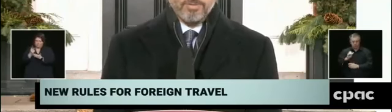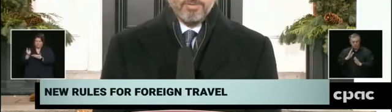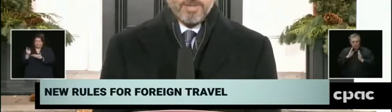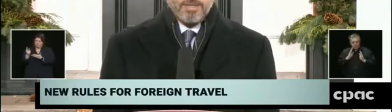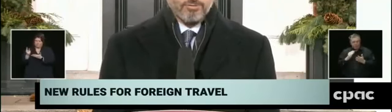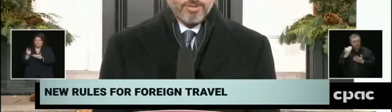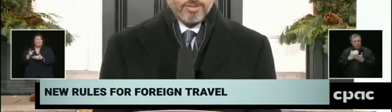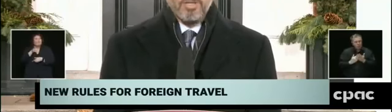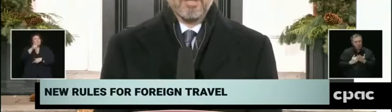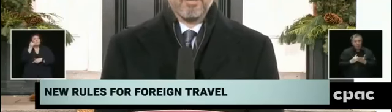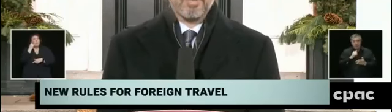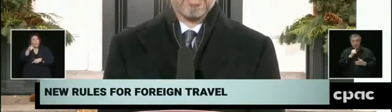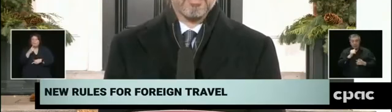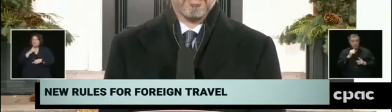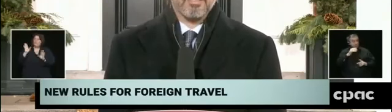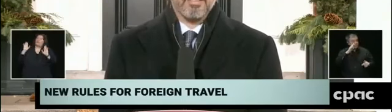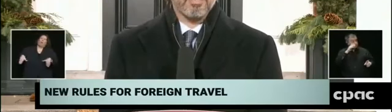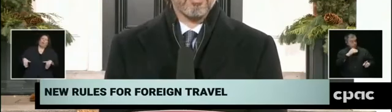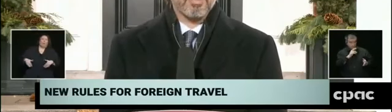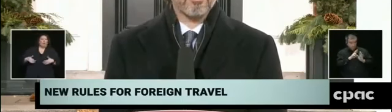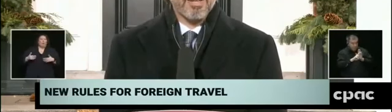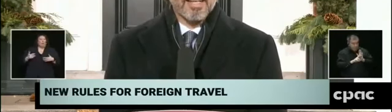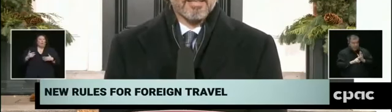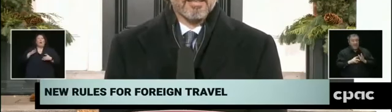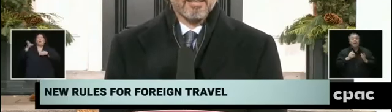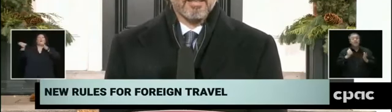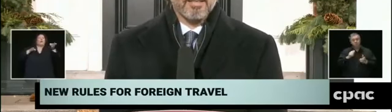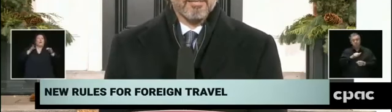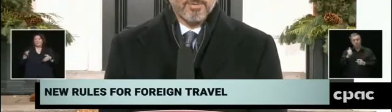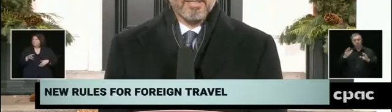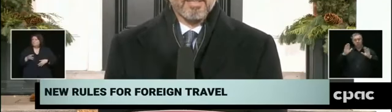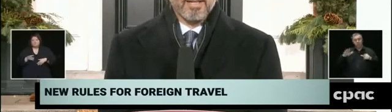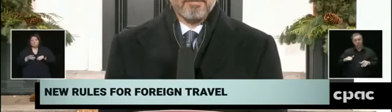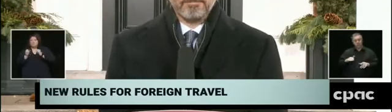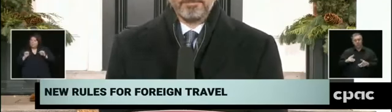the rules could mean real consequences, including fines and prison time.